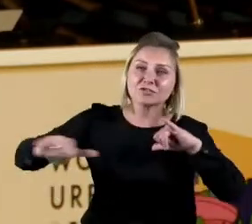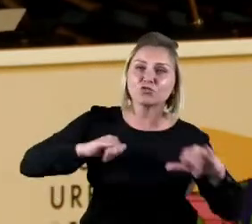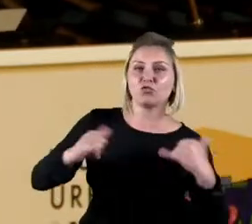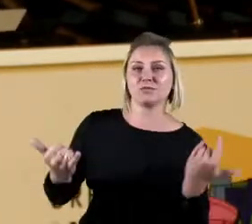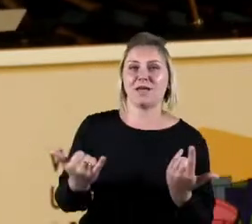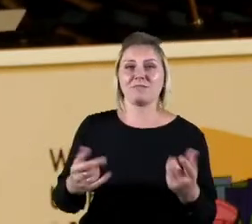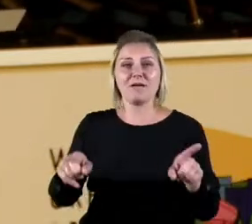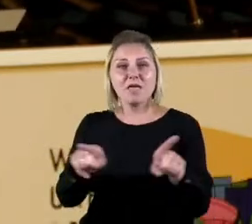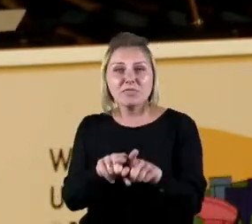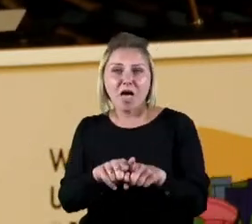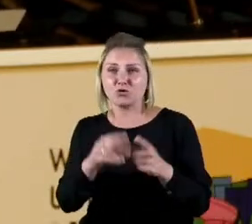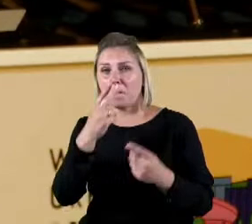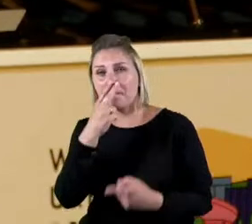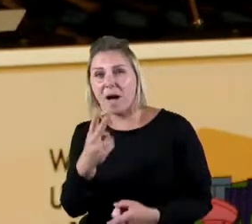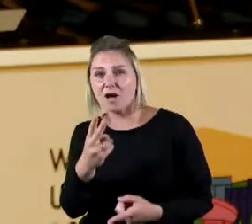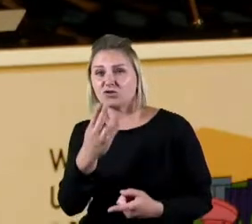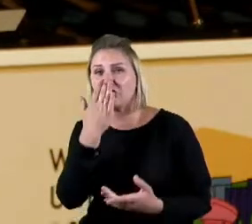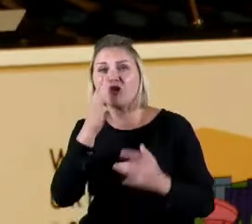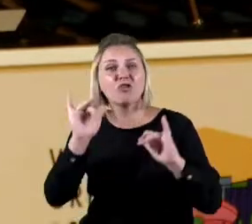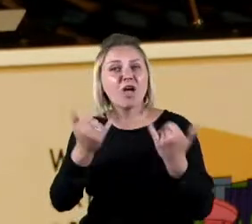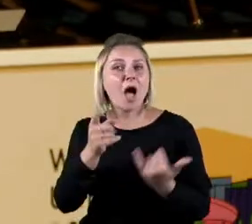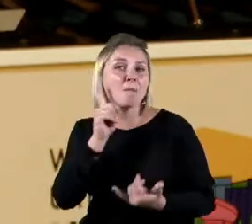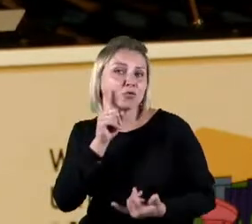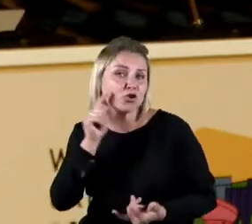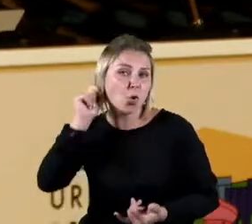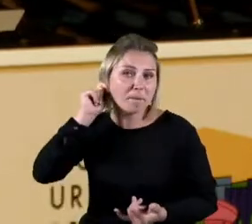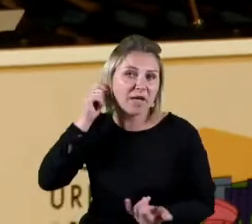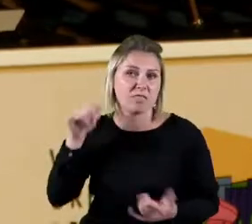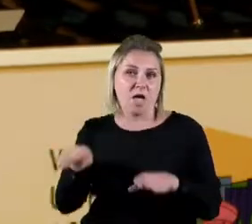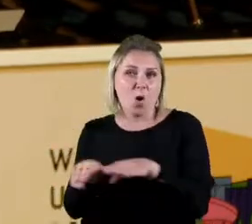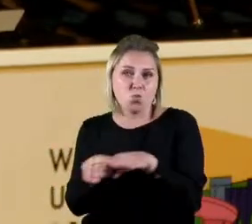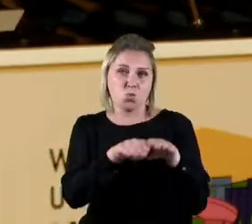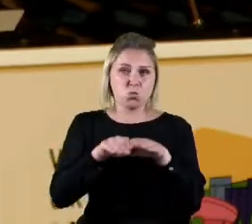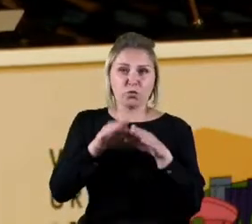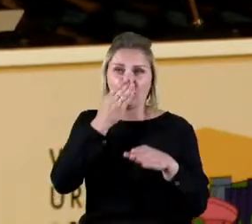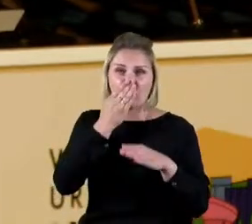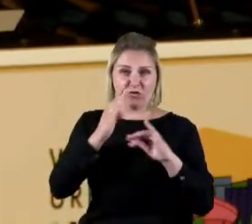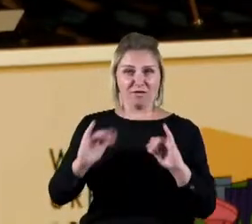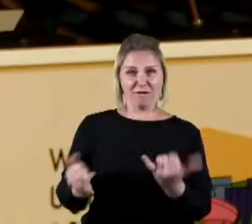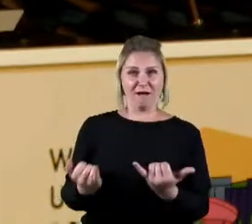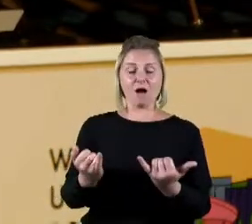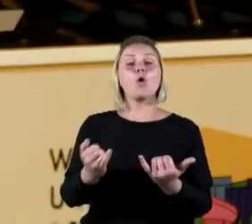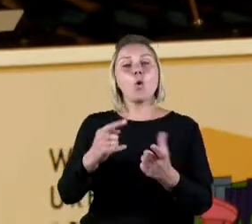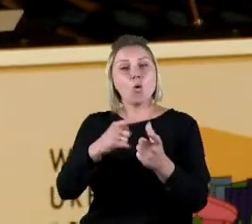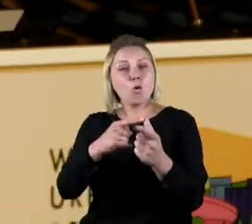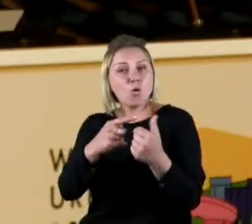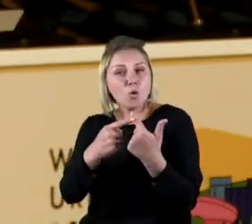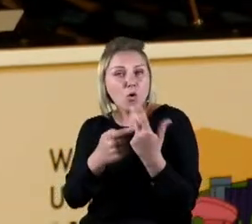also have our first implementation instrument for